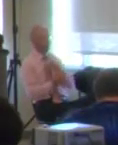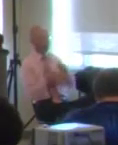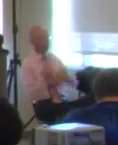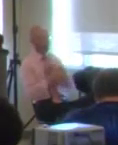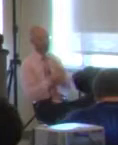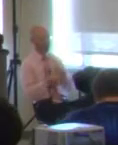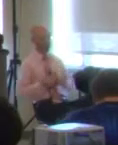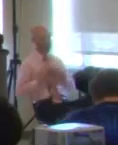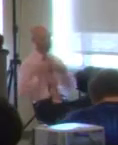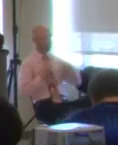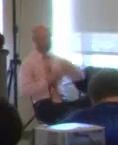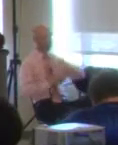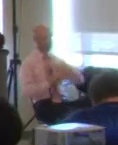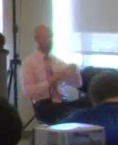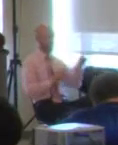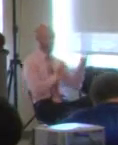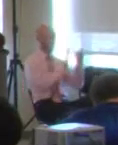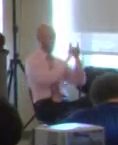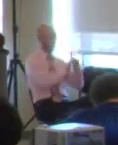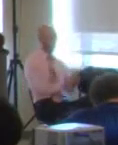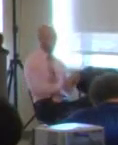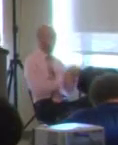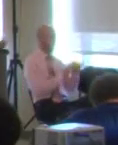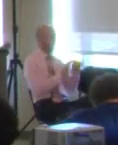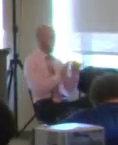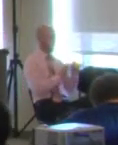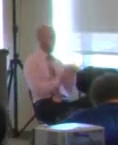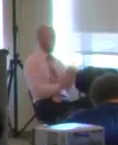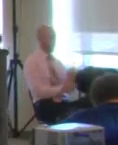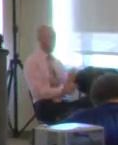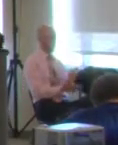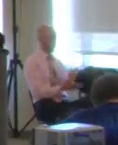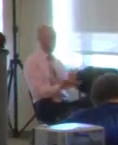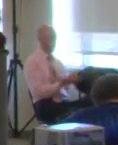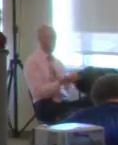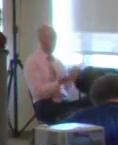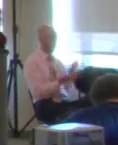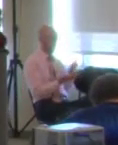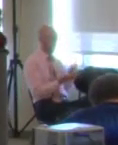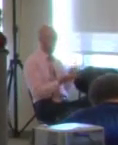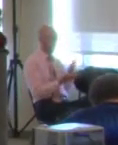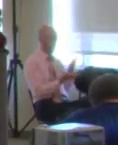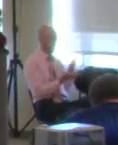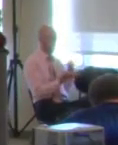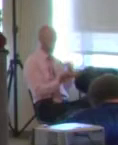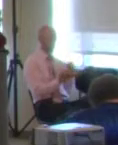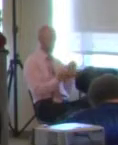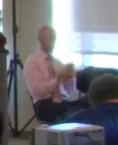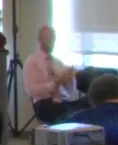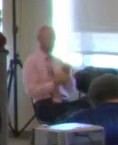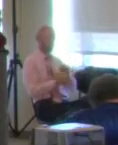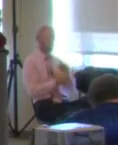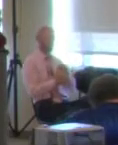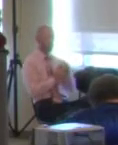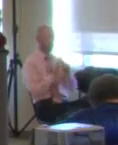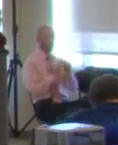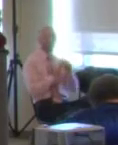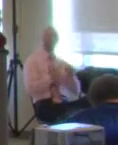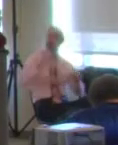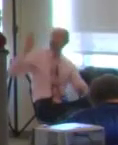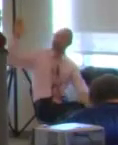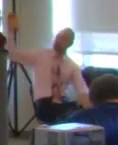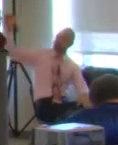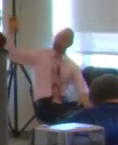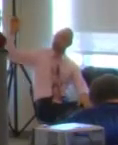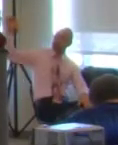would be identifying triggers and particular symptoms and behaviors that interfere with work, identifying and developing coping and self-care